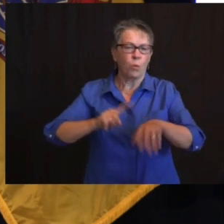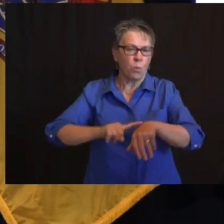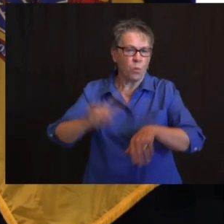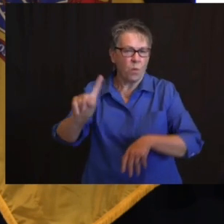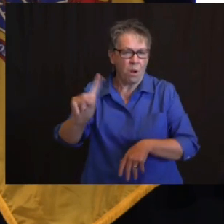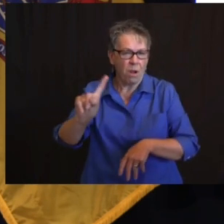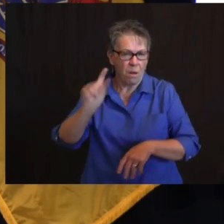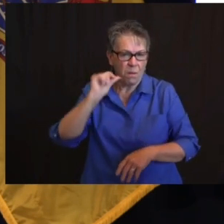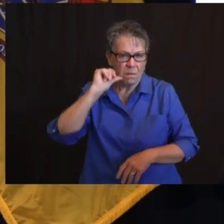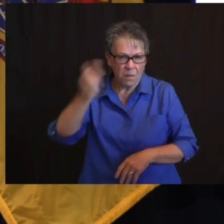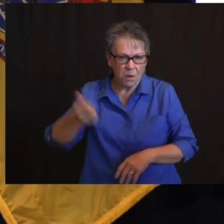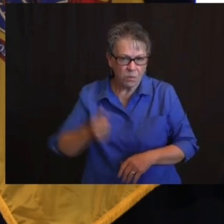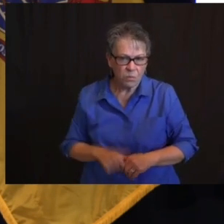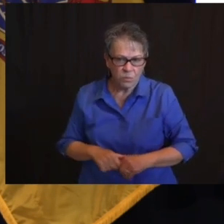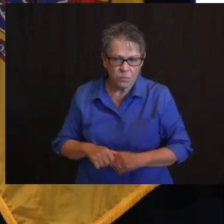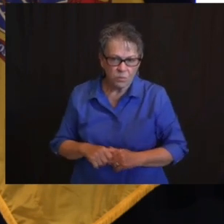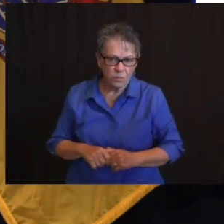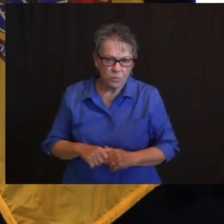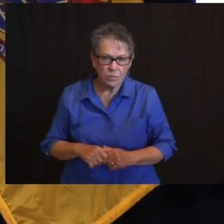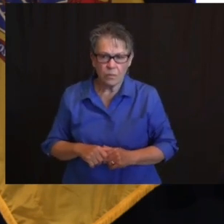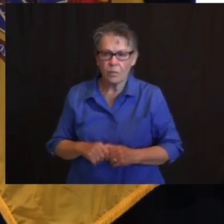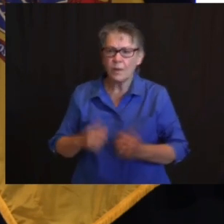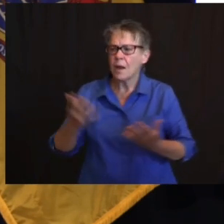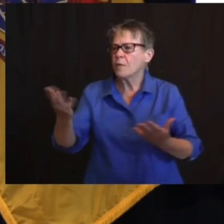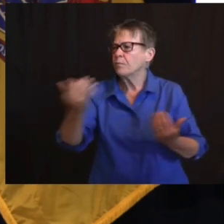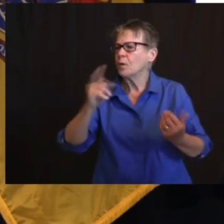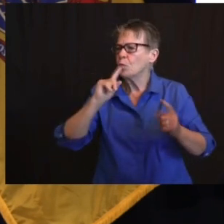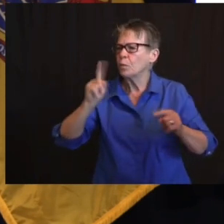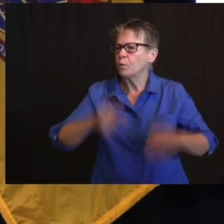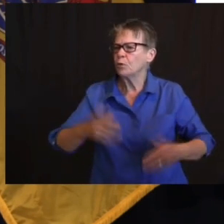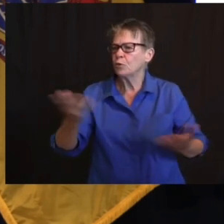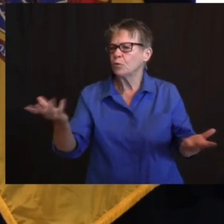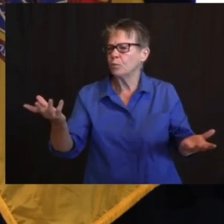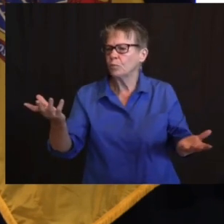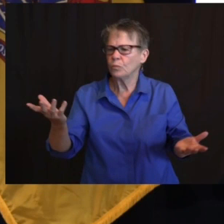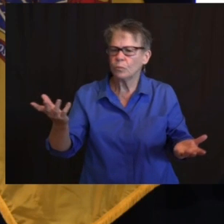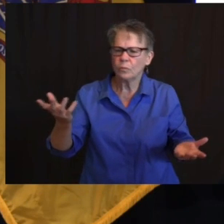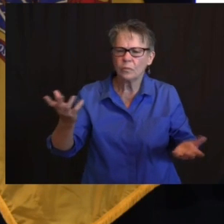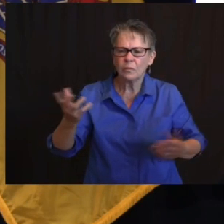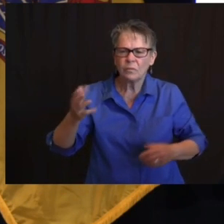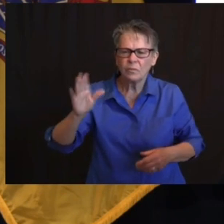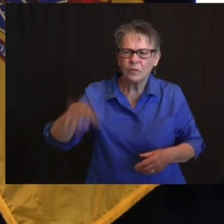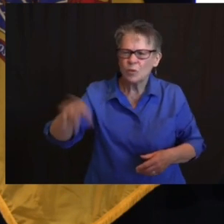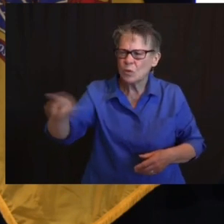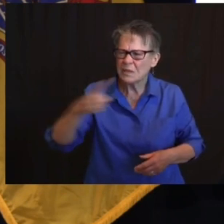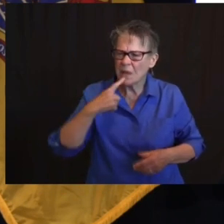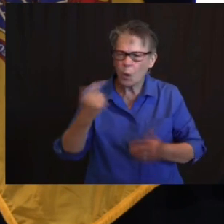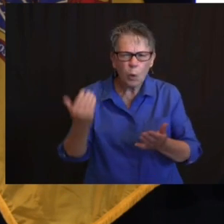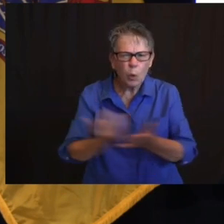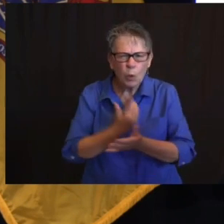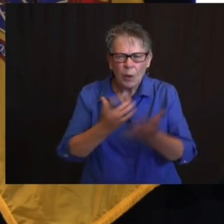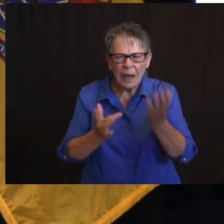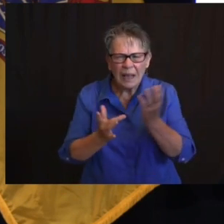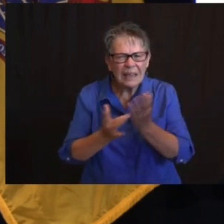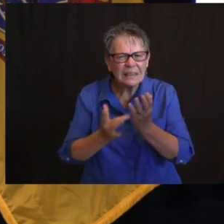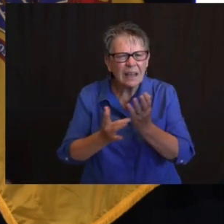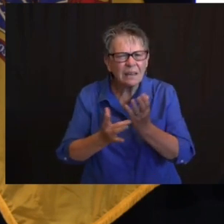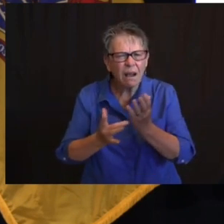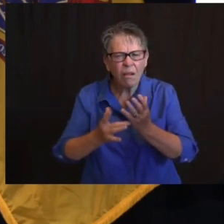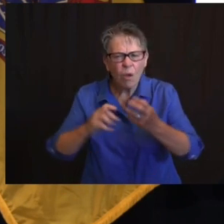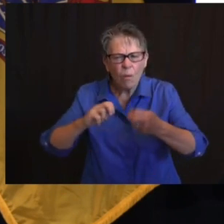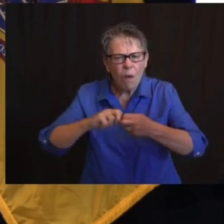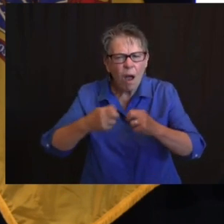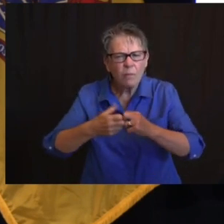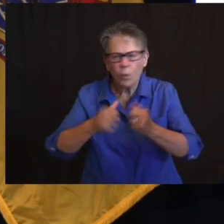day about new technical flaws and other problems related to the July elections. Do you still think that everything is going smoothly there? Are you willing